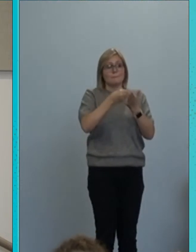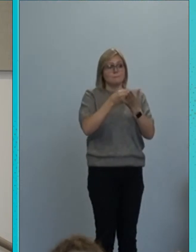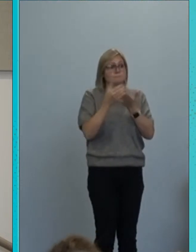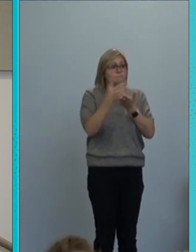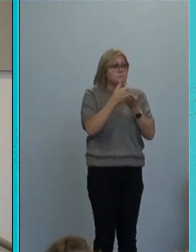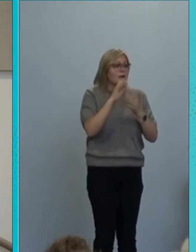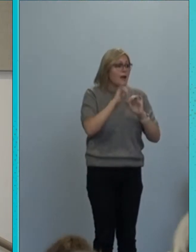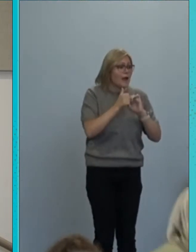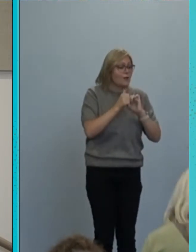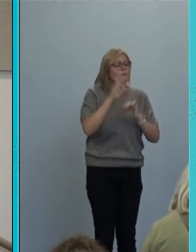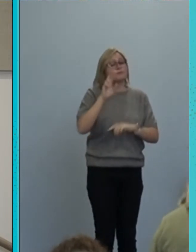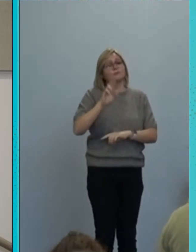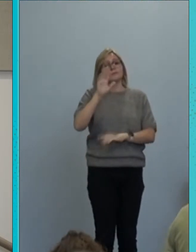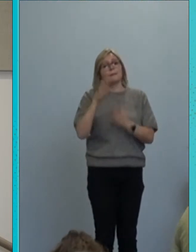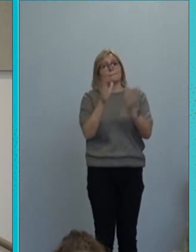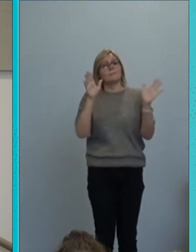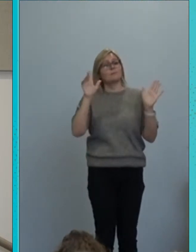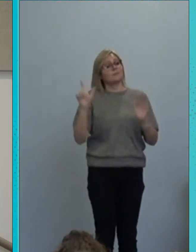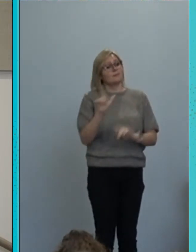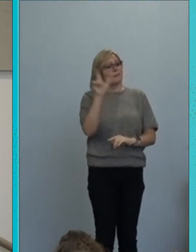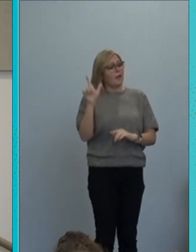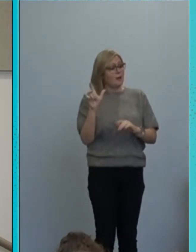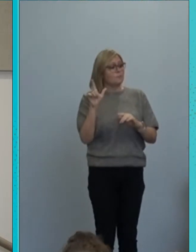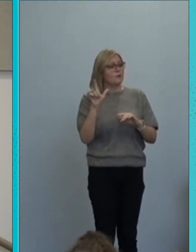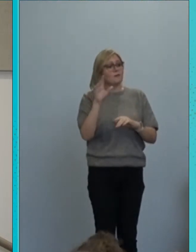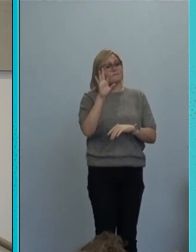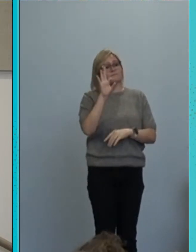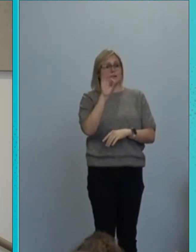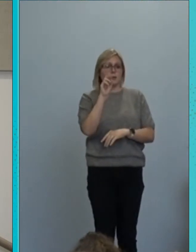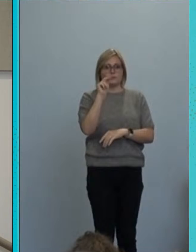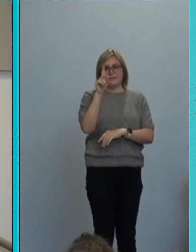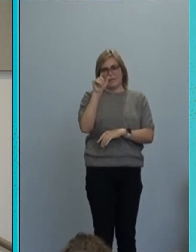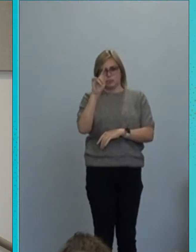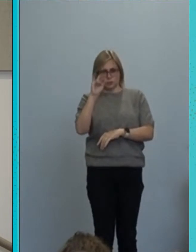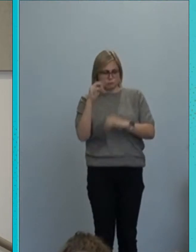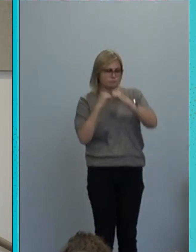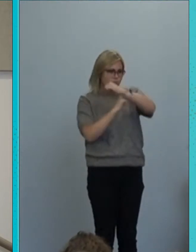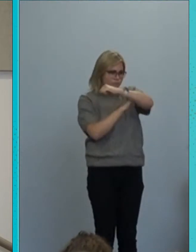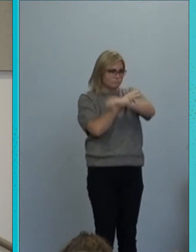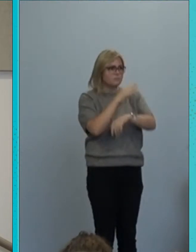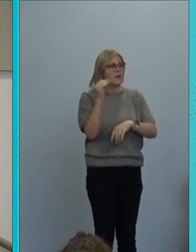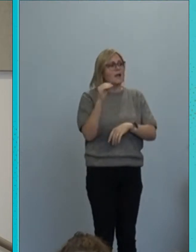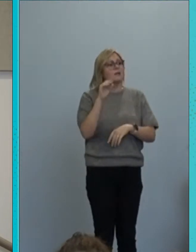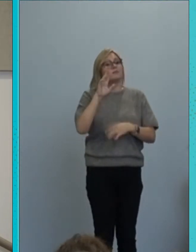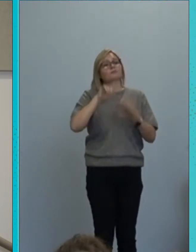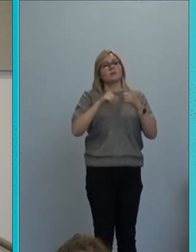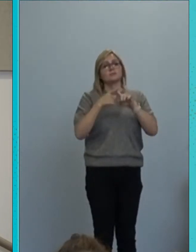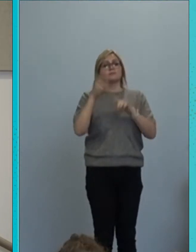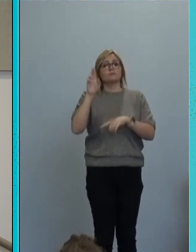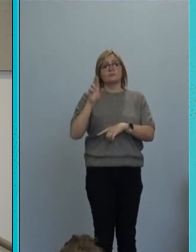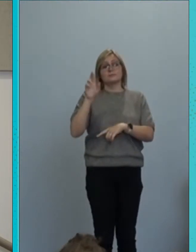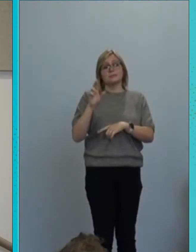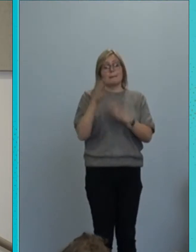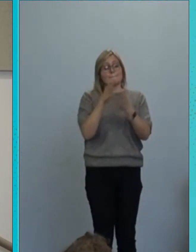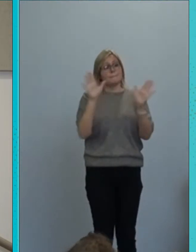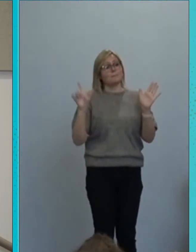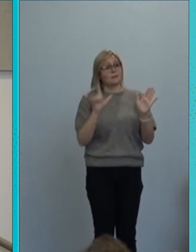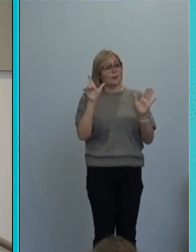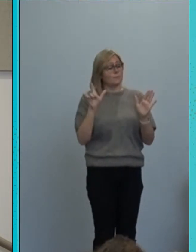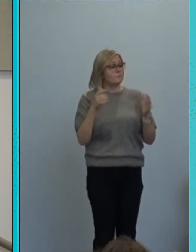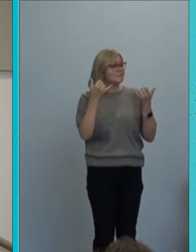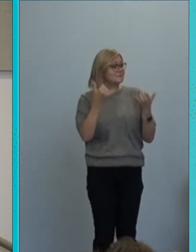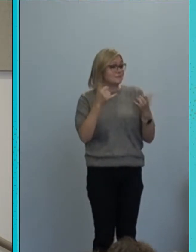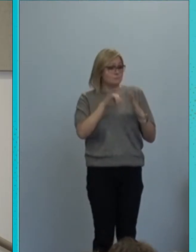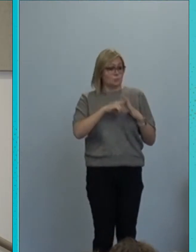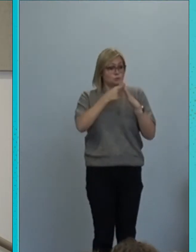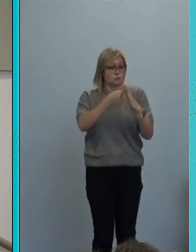Riverside Public Library Foundation and the Friends of the Riverside Public Library. Today is the